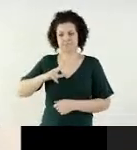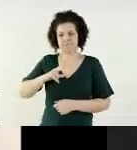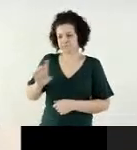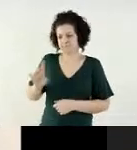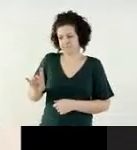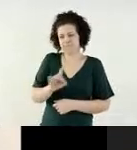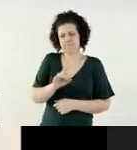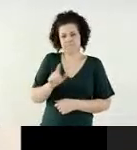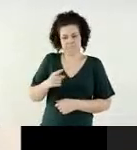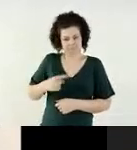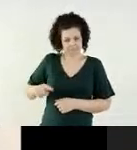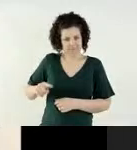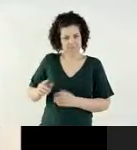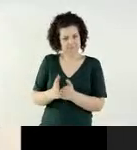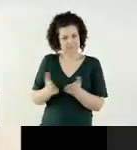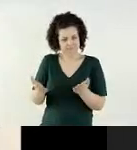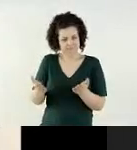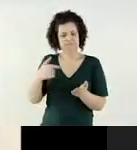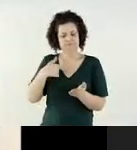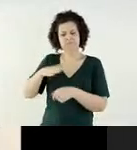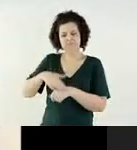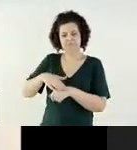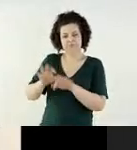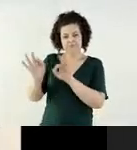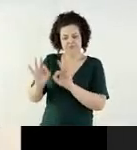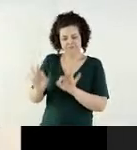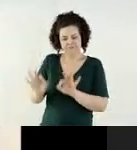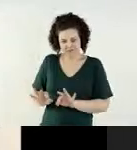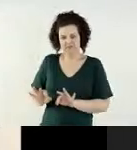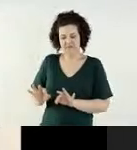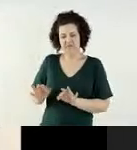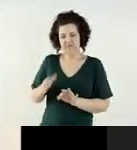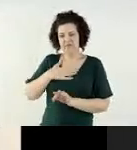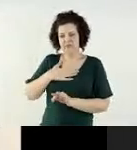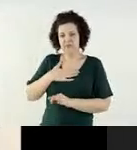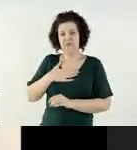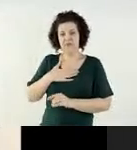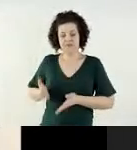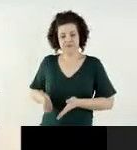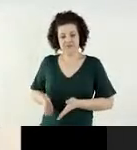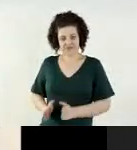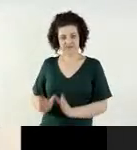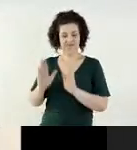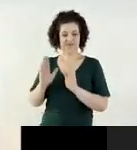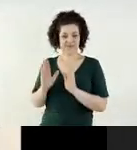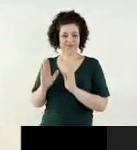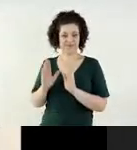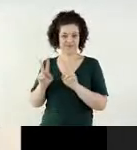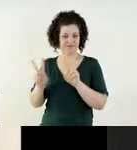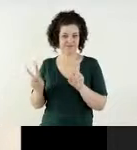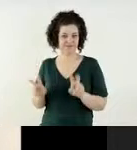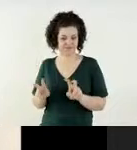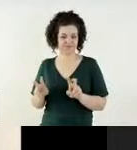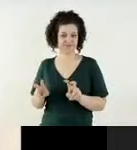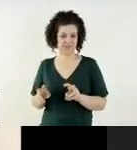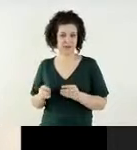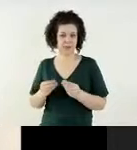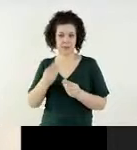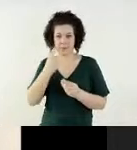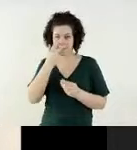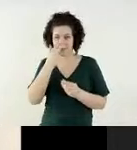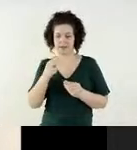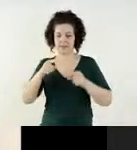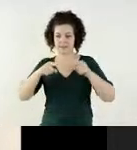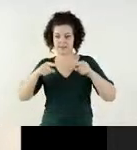called My Birth. That book ended with what I thought was kind of a nuanced and also private